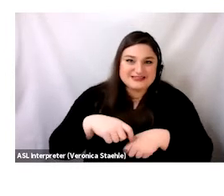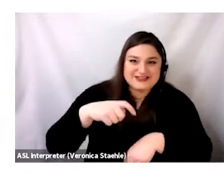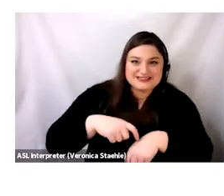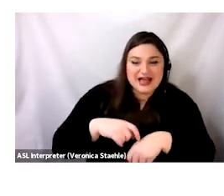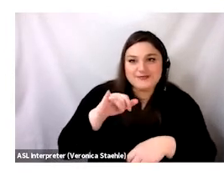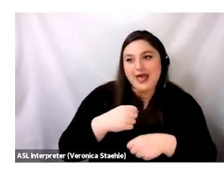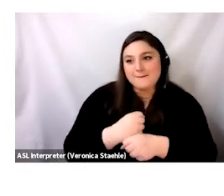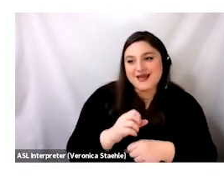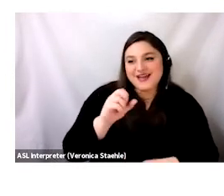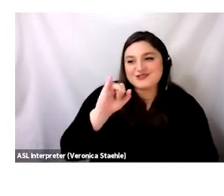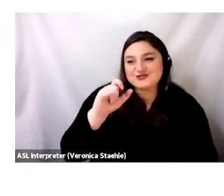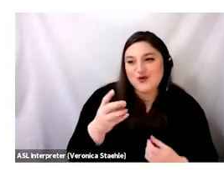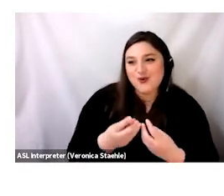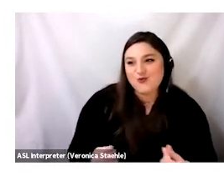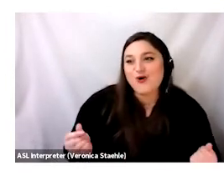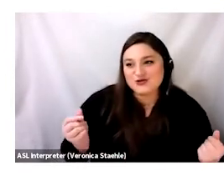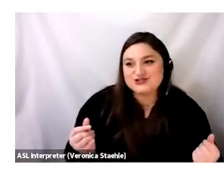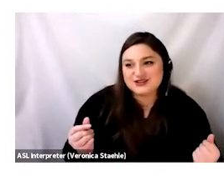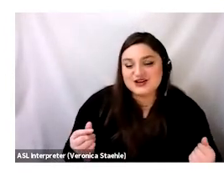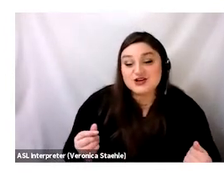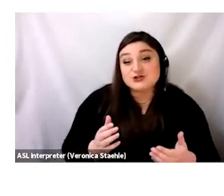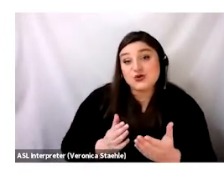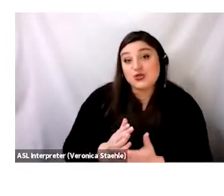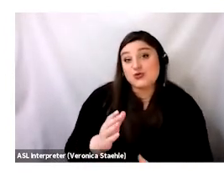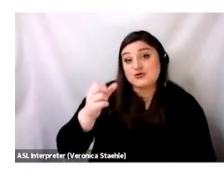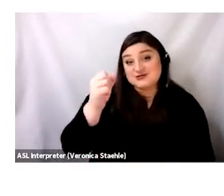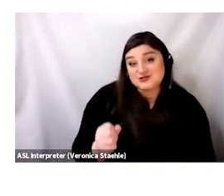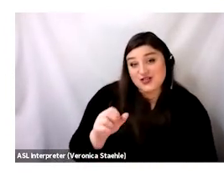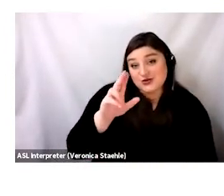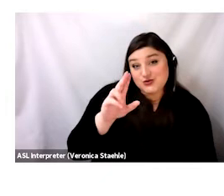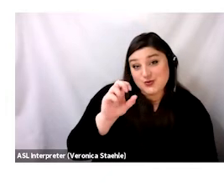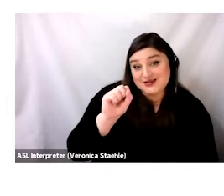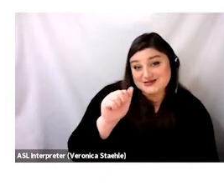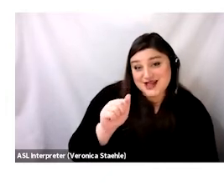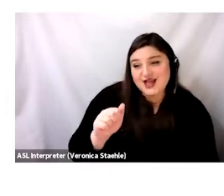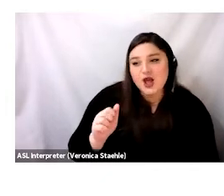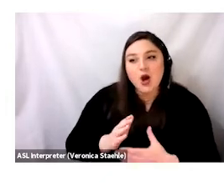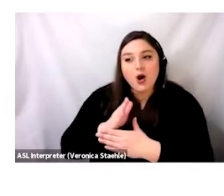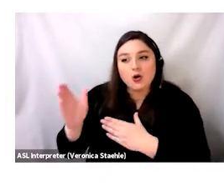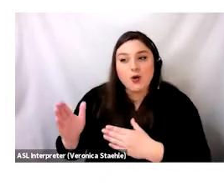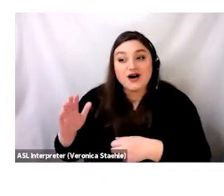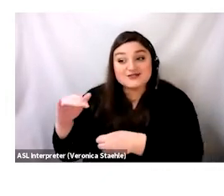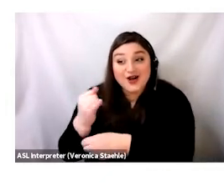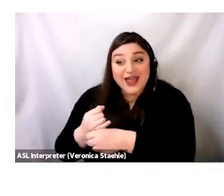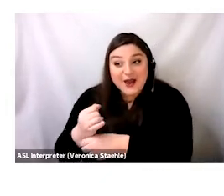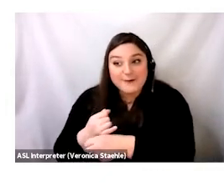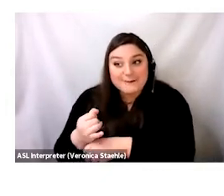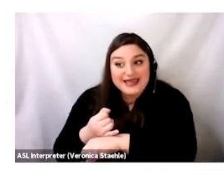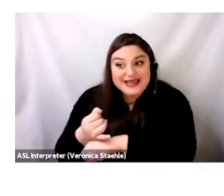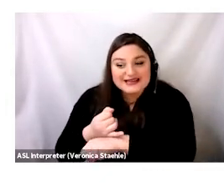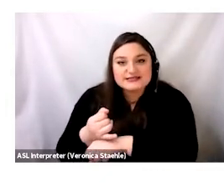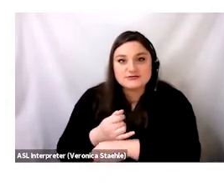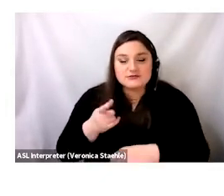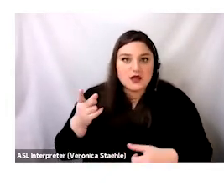created soil erosion. So across the southern United States, across parts of the Caribbean, soil erosion as a result of mass producing